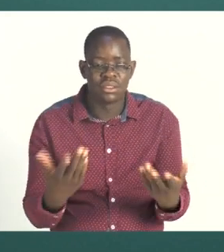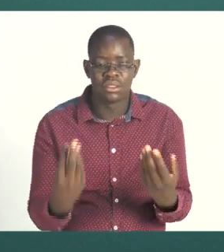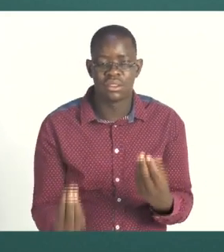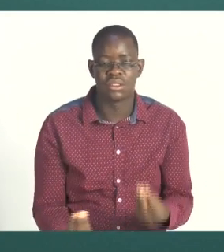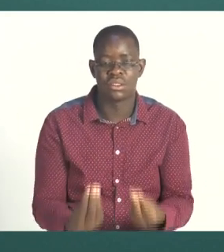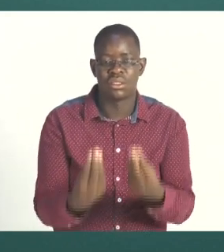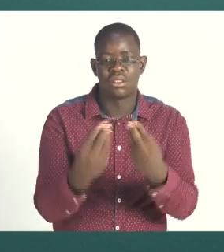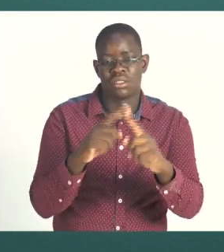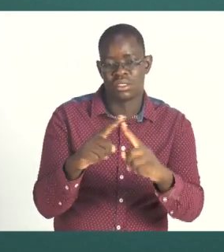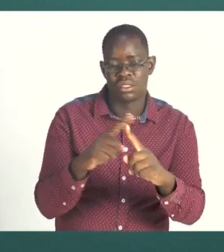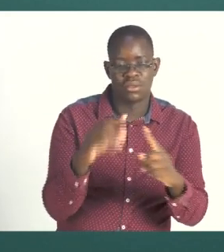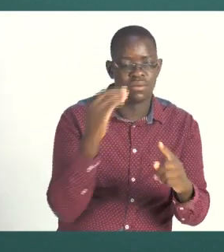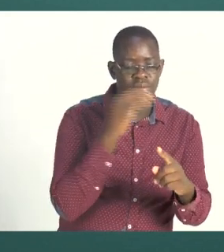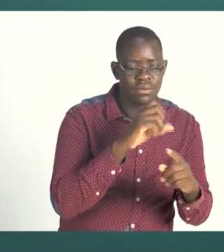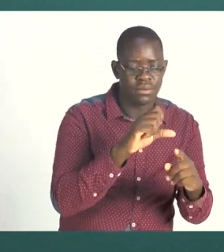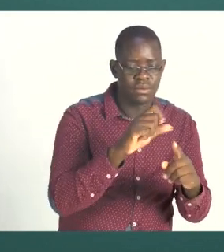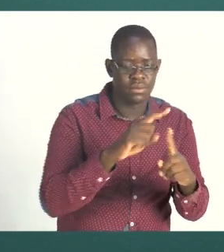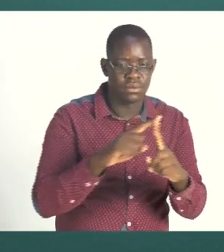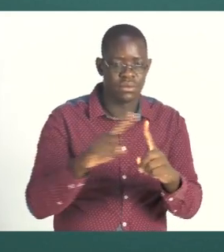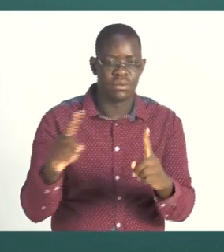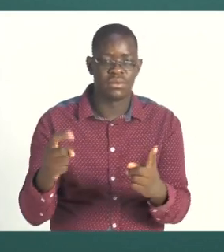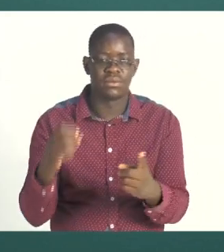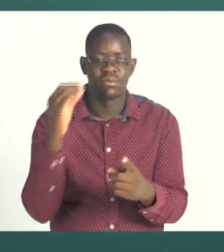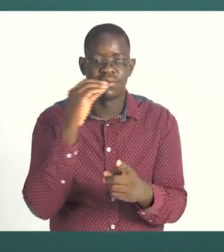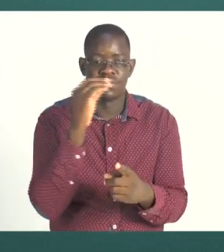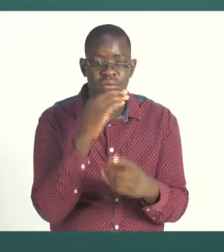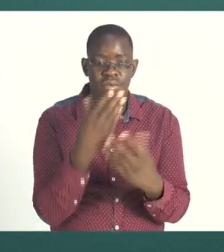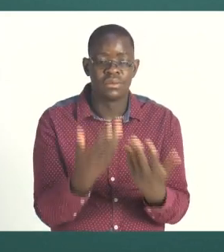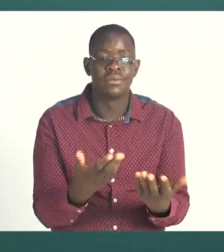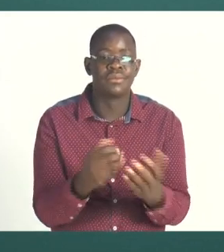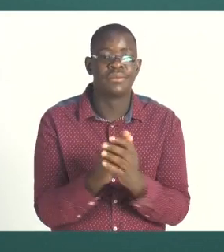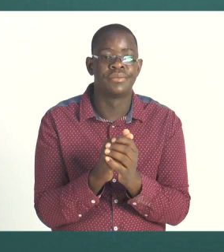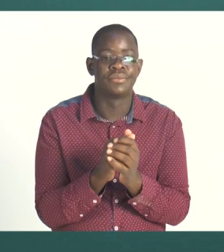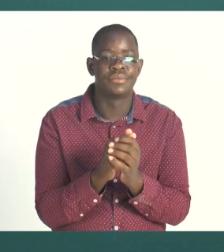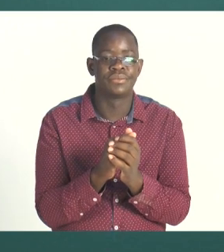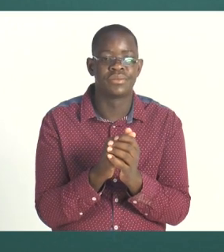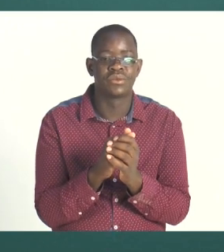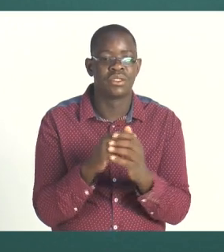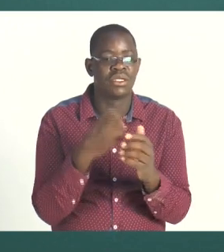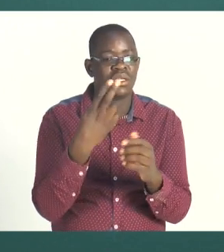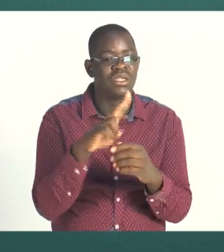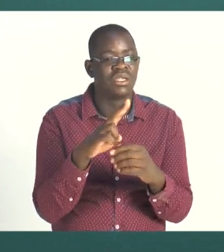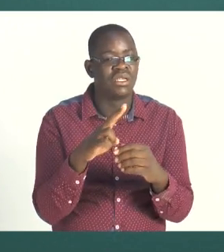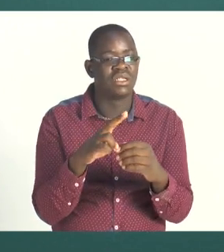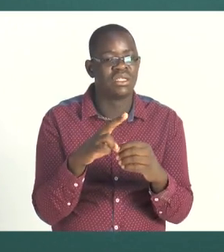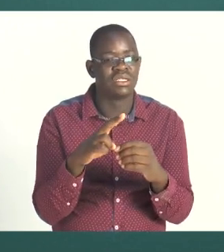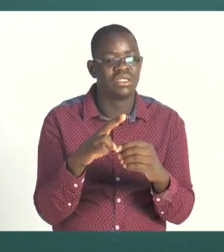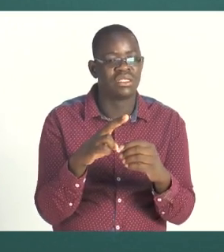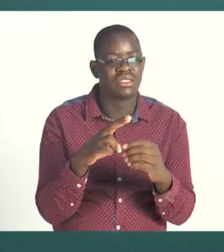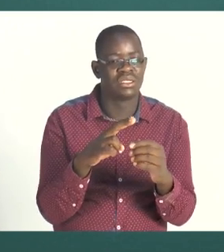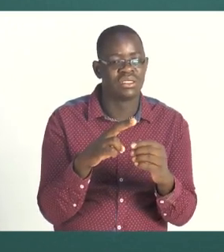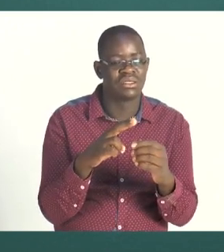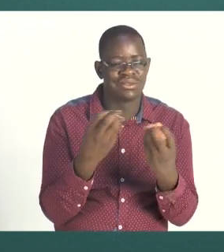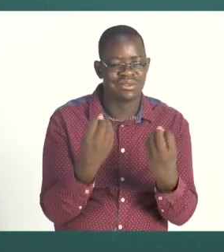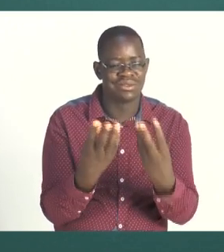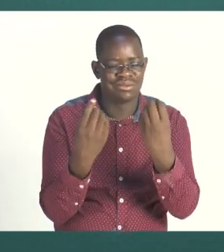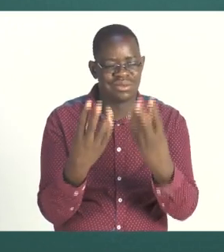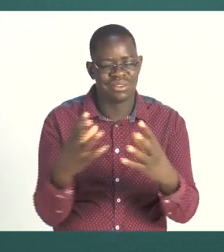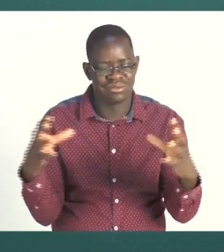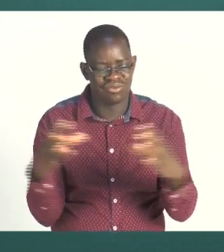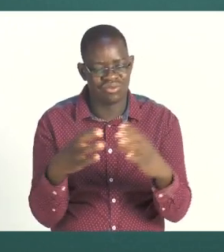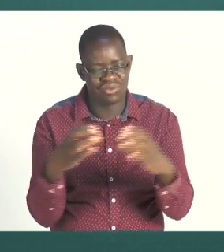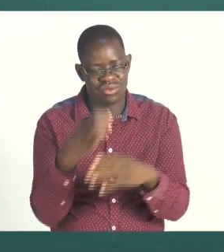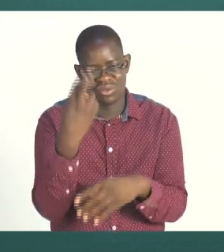having to be fed differently from the others for any specific reason. So it is not usually the whole herd or flock that stays in